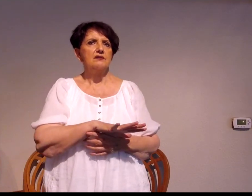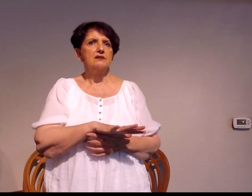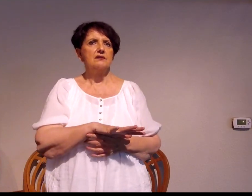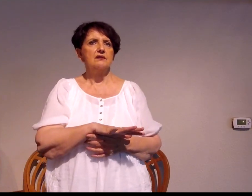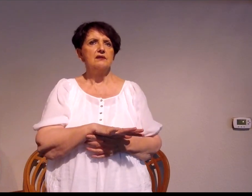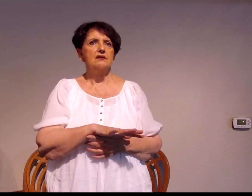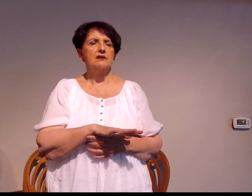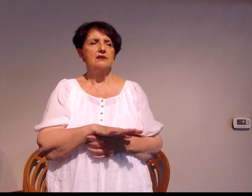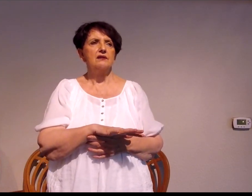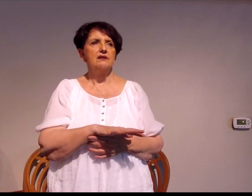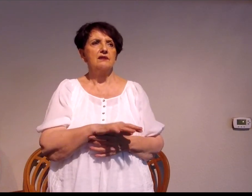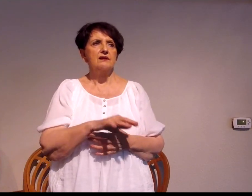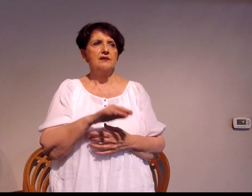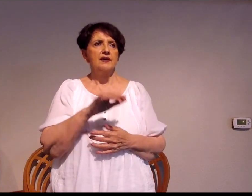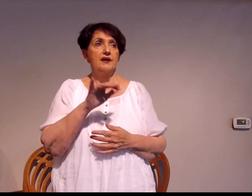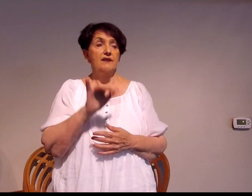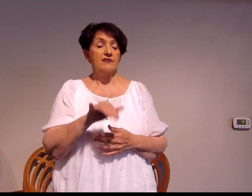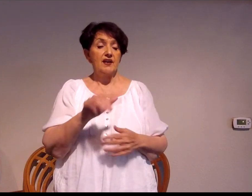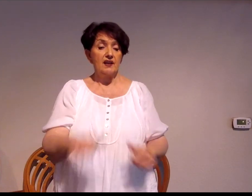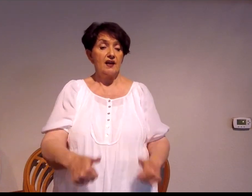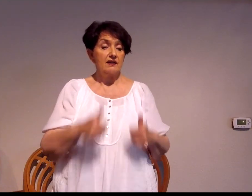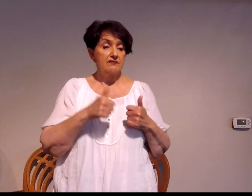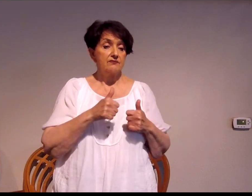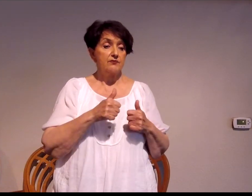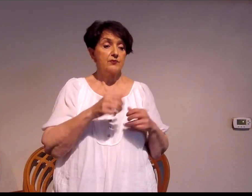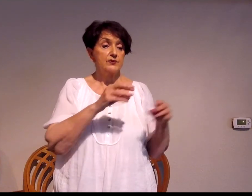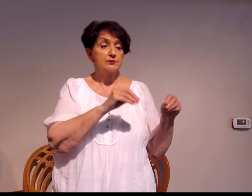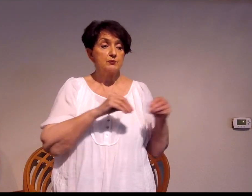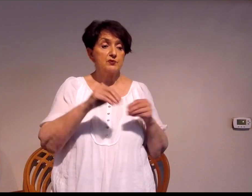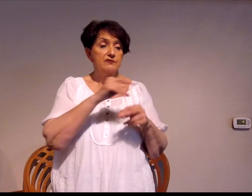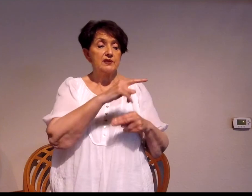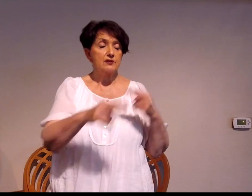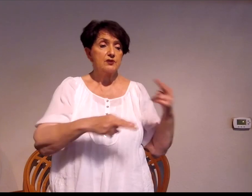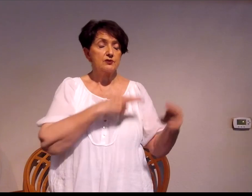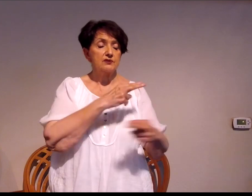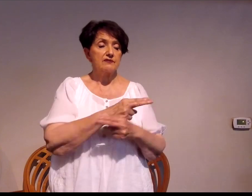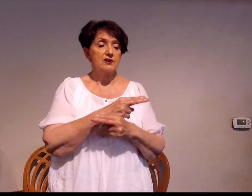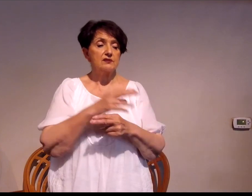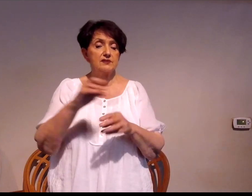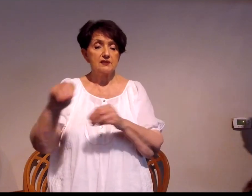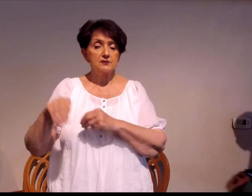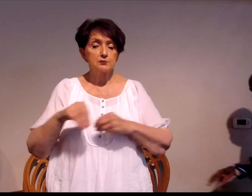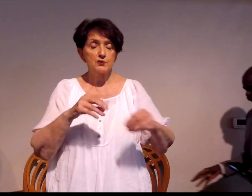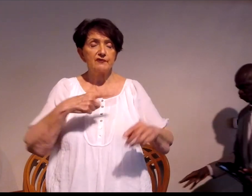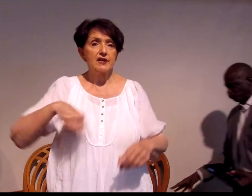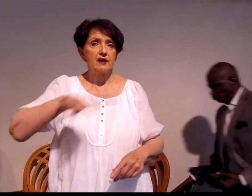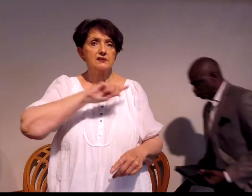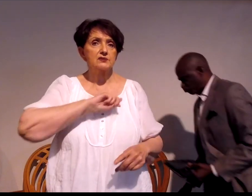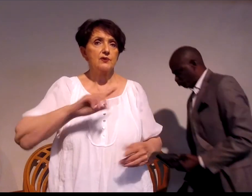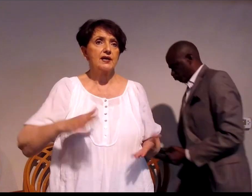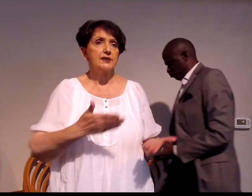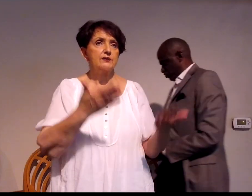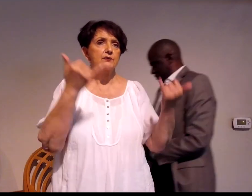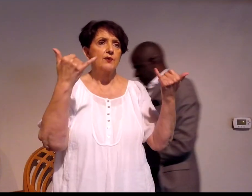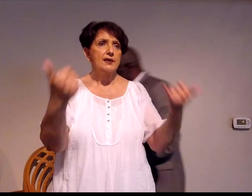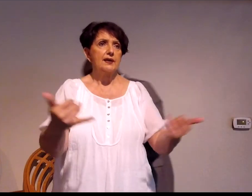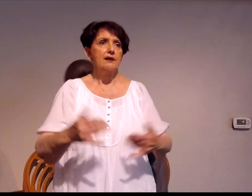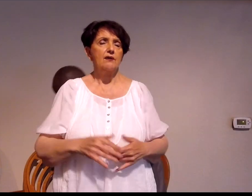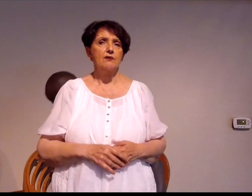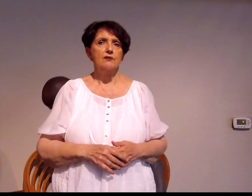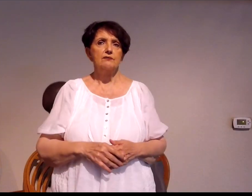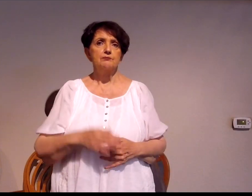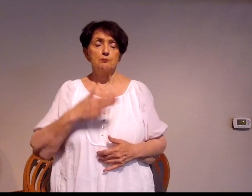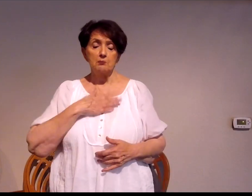And that life which is moving the universe is moving us right here, right now. My life and your